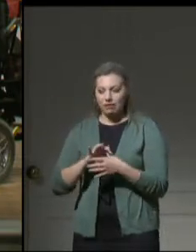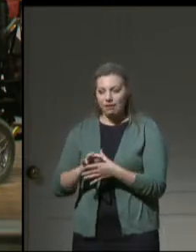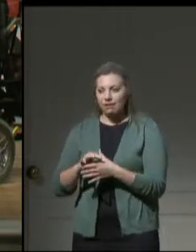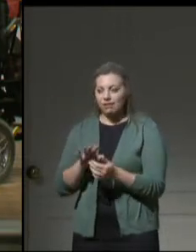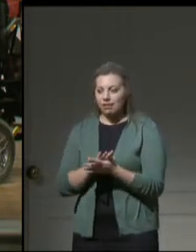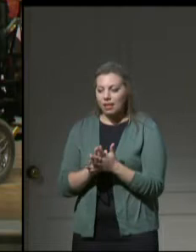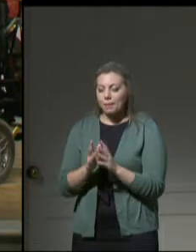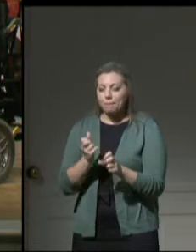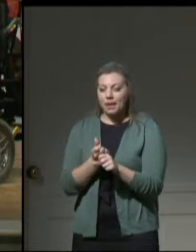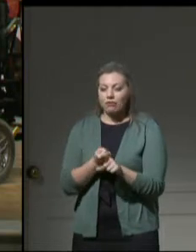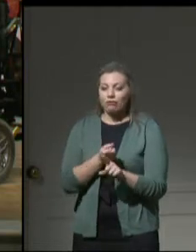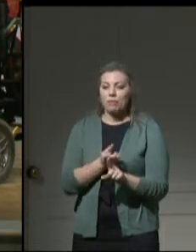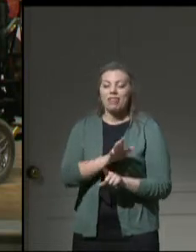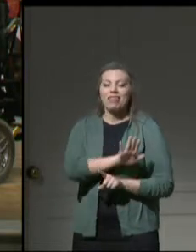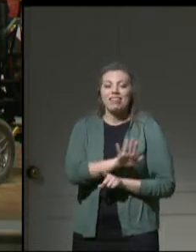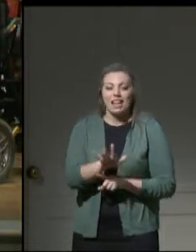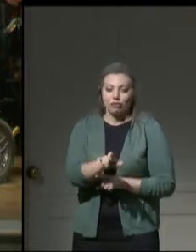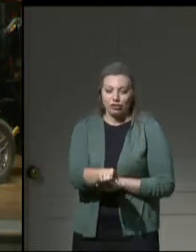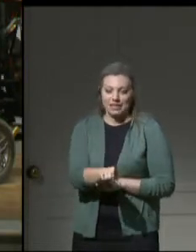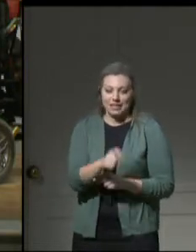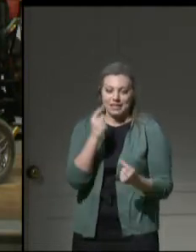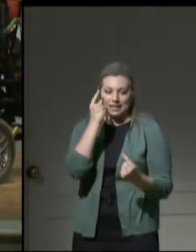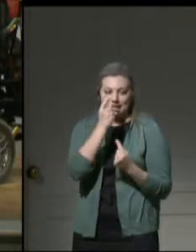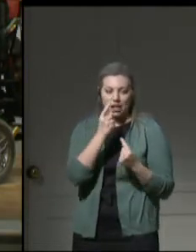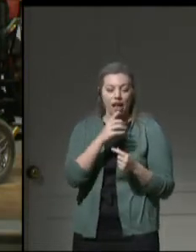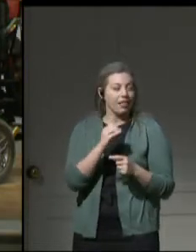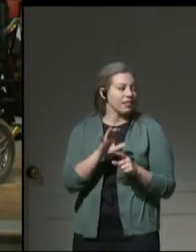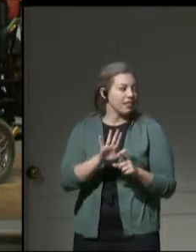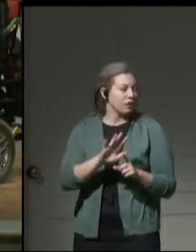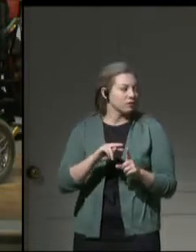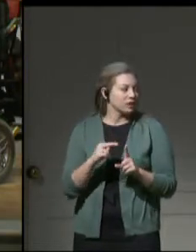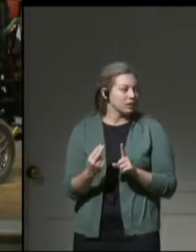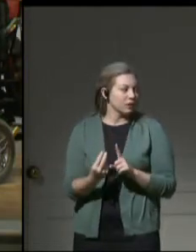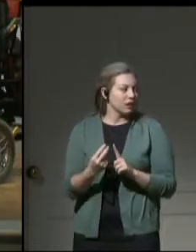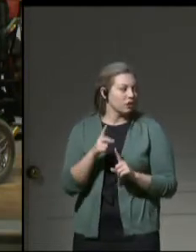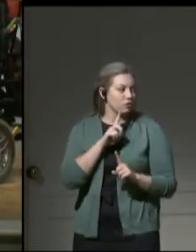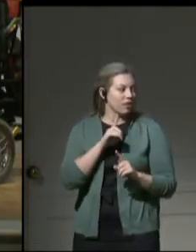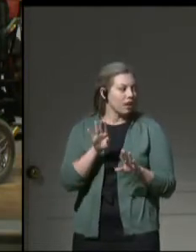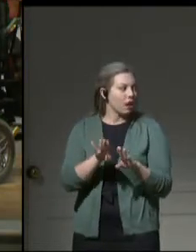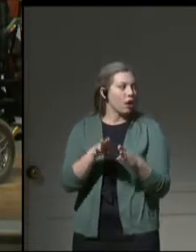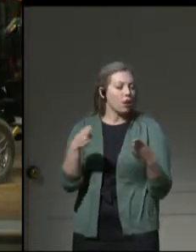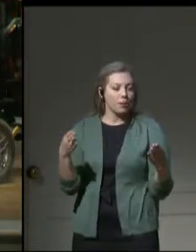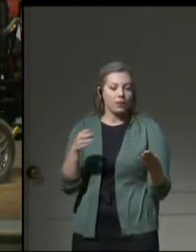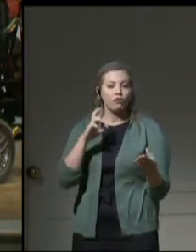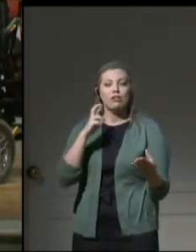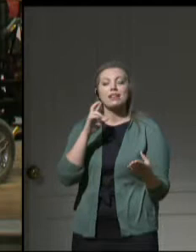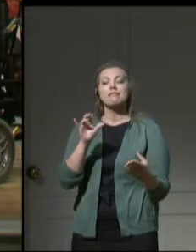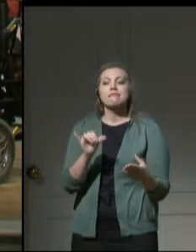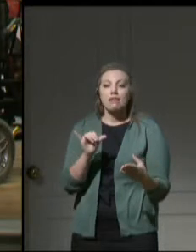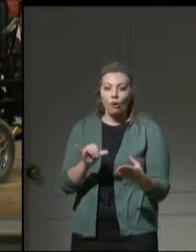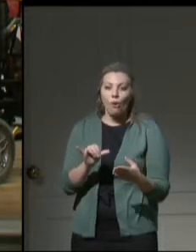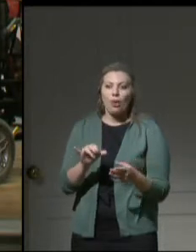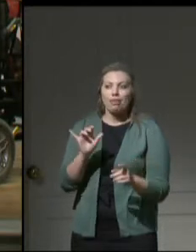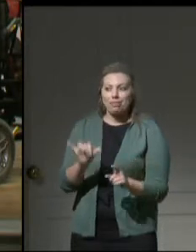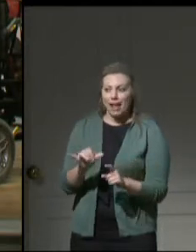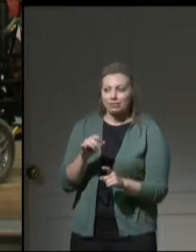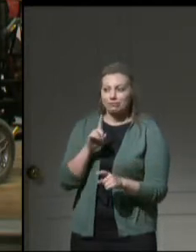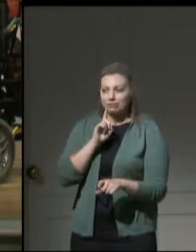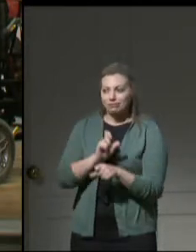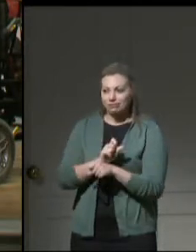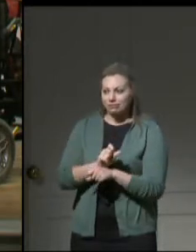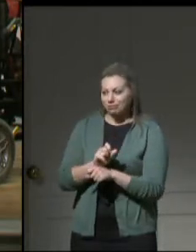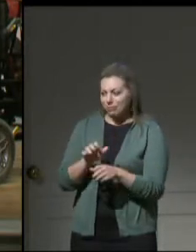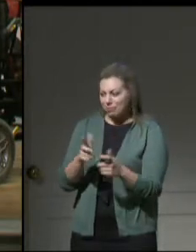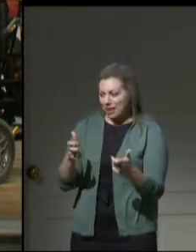is made with their needs in mind and their perspective in mind that they open up and they realize, wow, this is indeed a